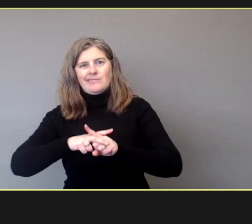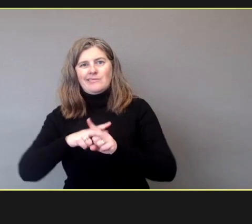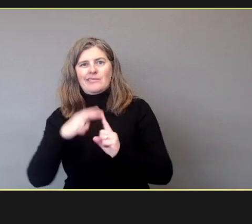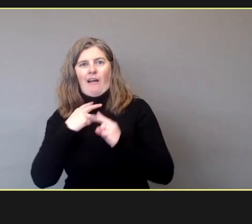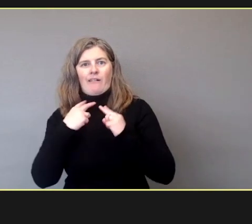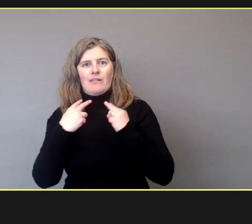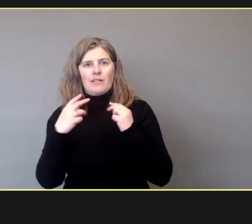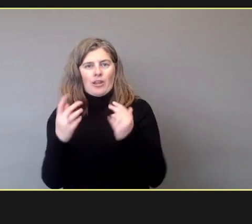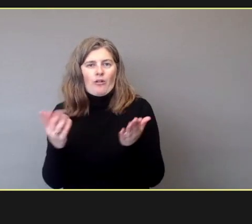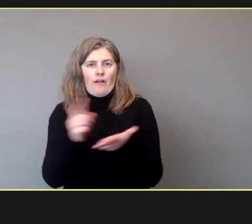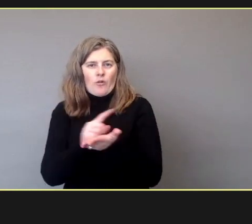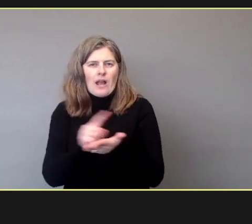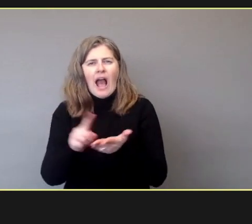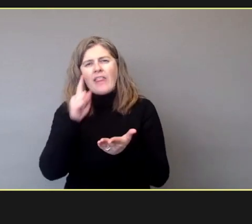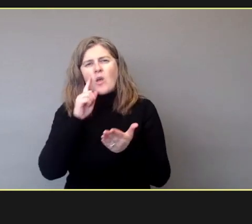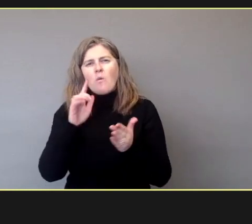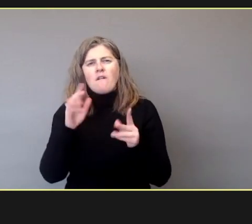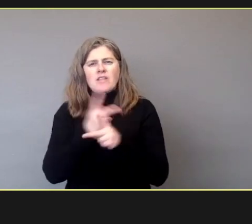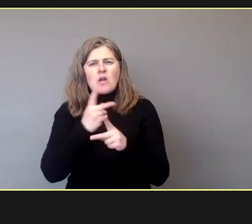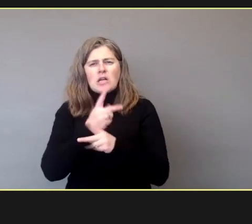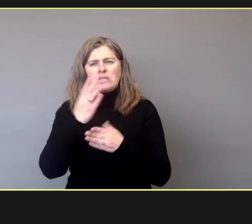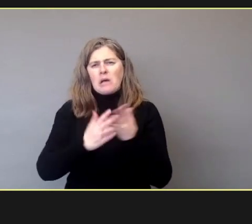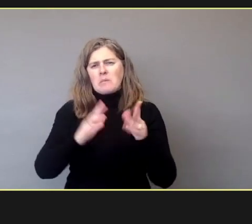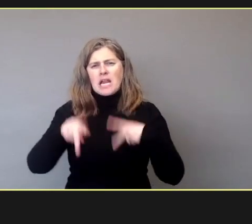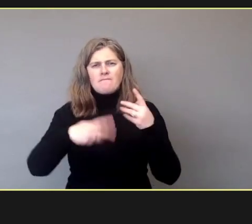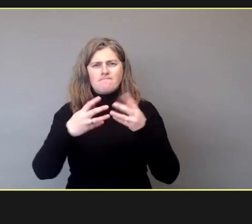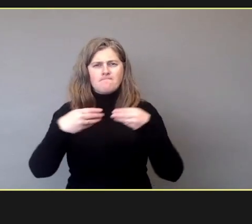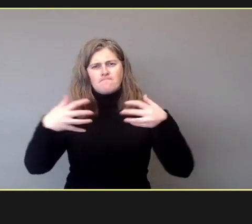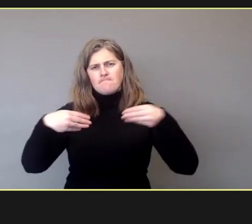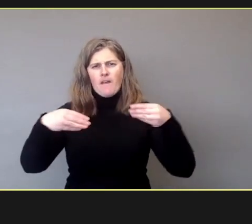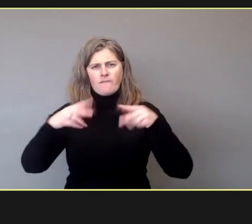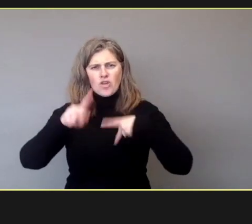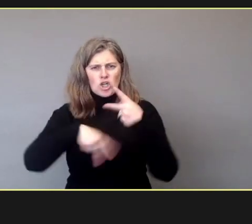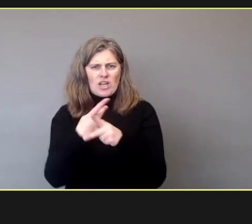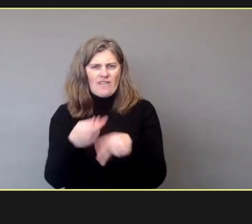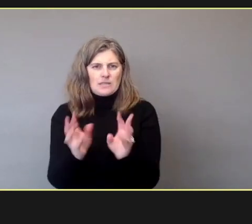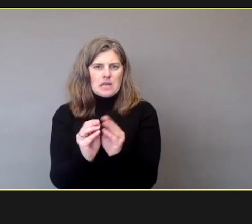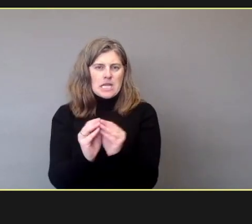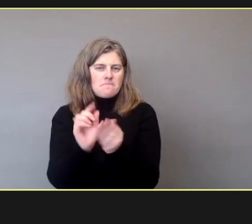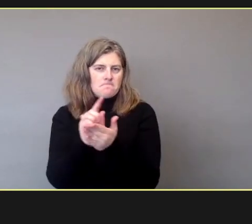into some hybrid version of what we're doing with this,